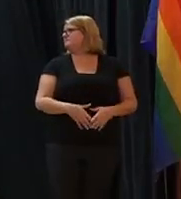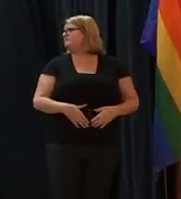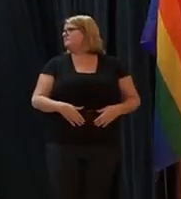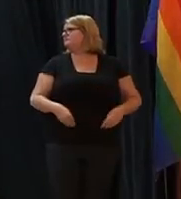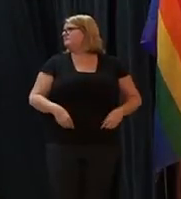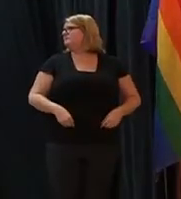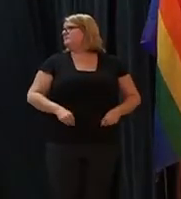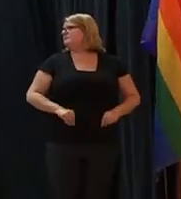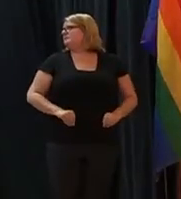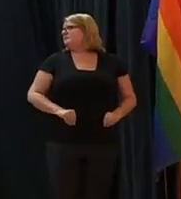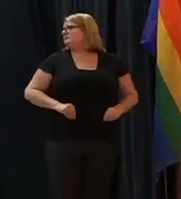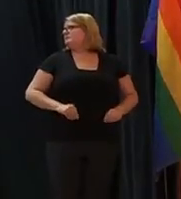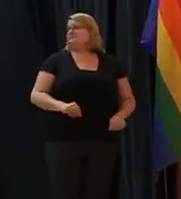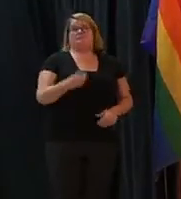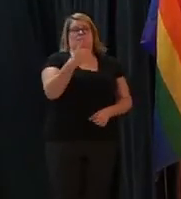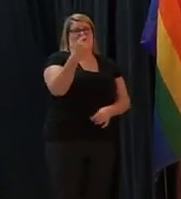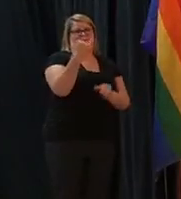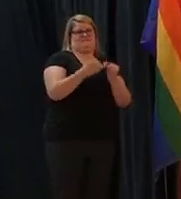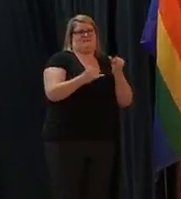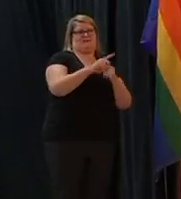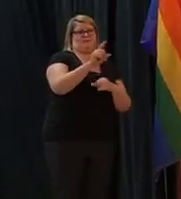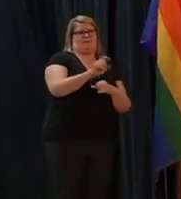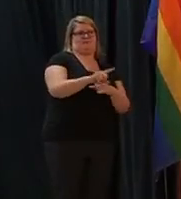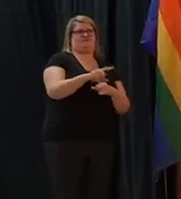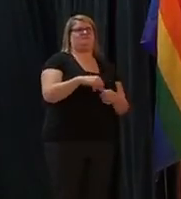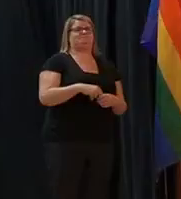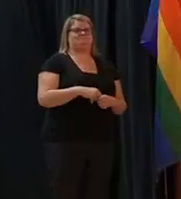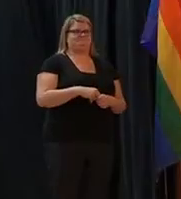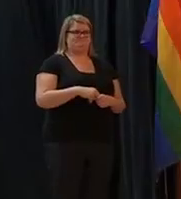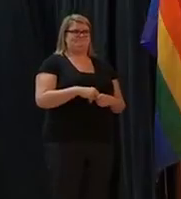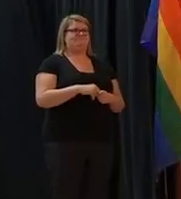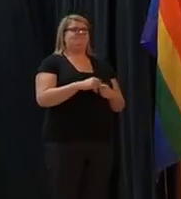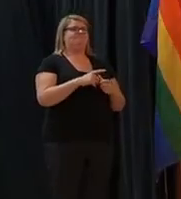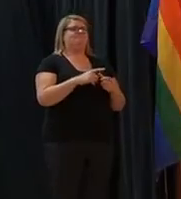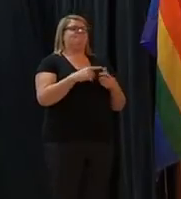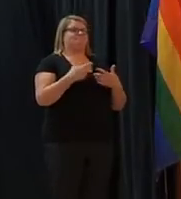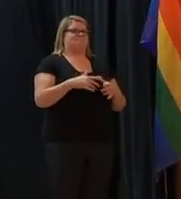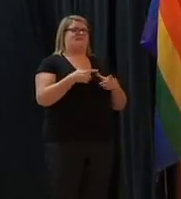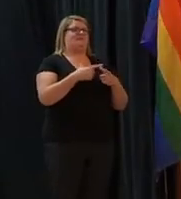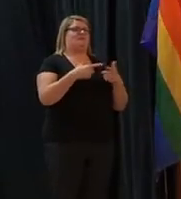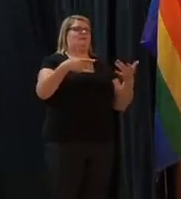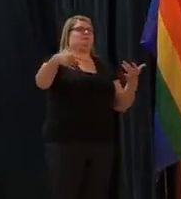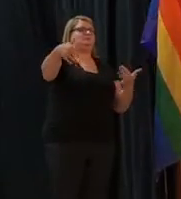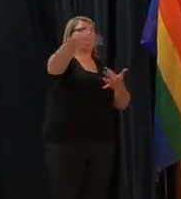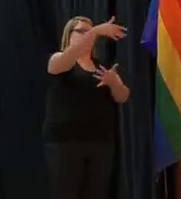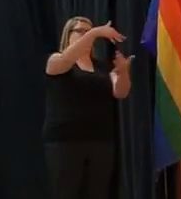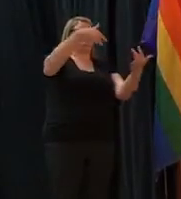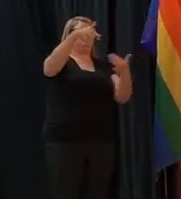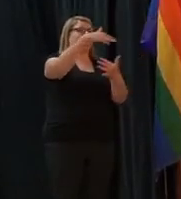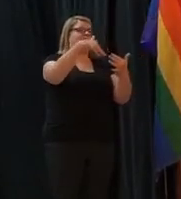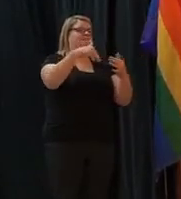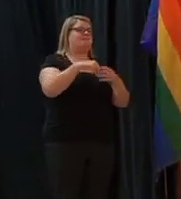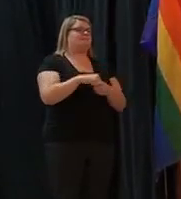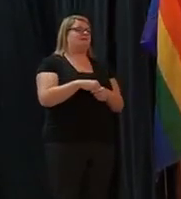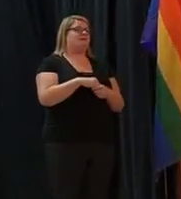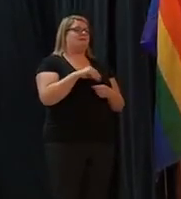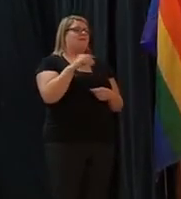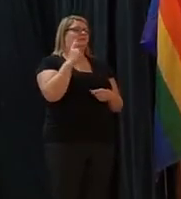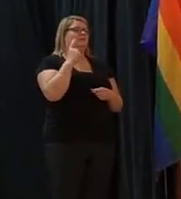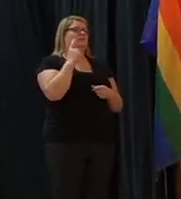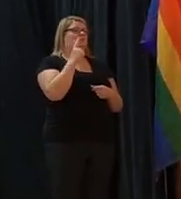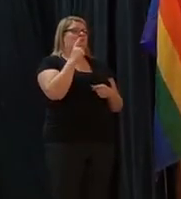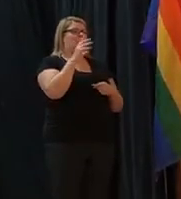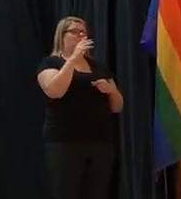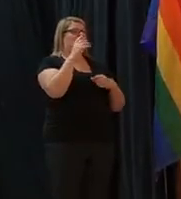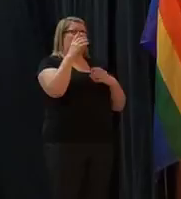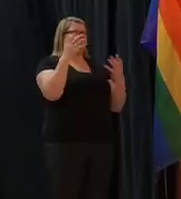So we're going to have one final question so that way we can get them to mix and mingle with all of you. What one thing